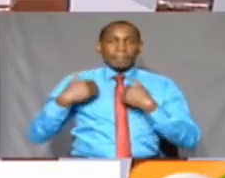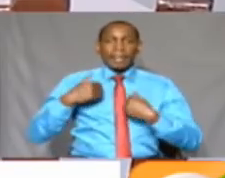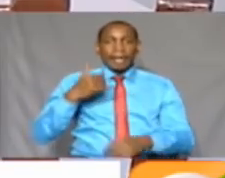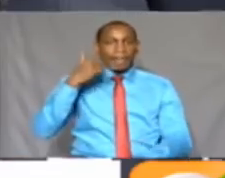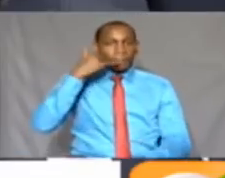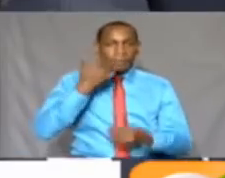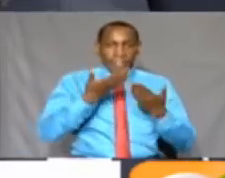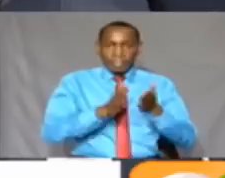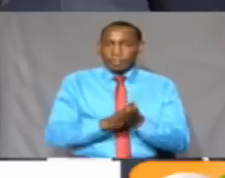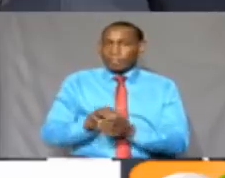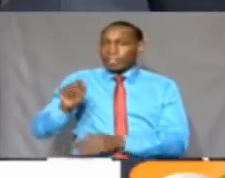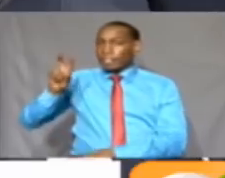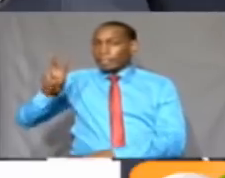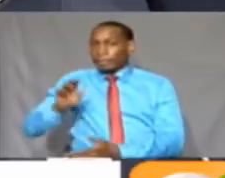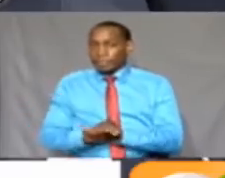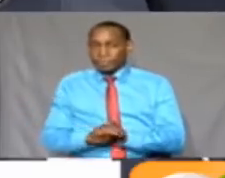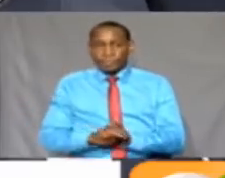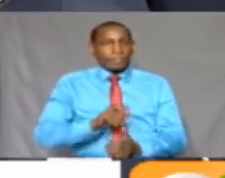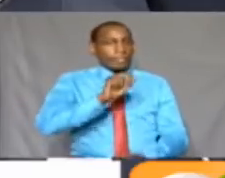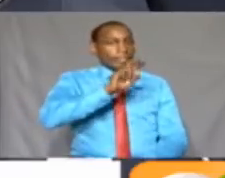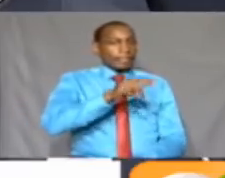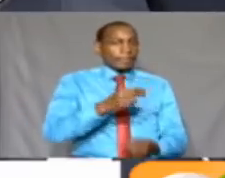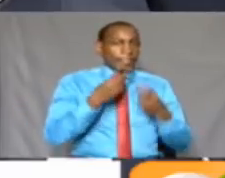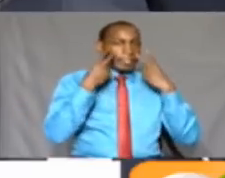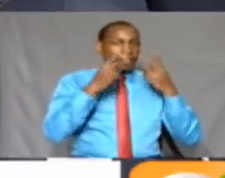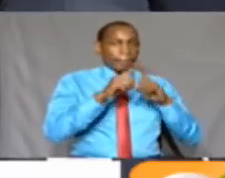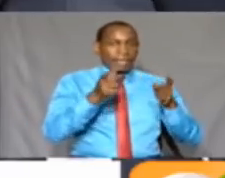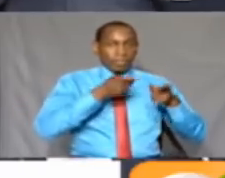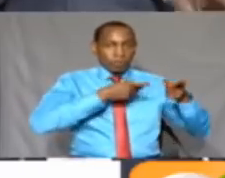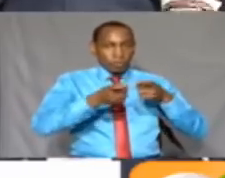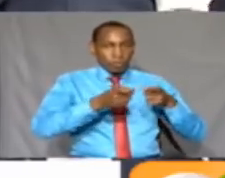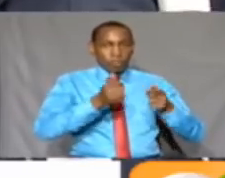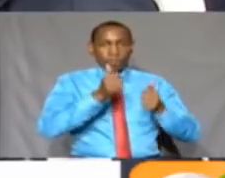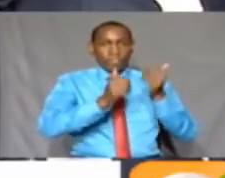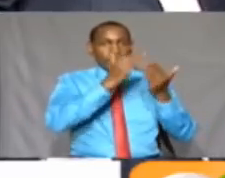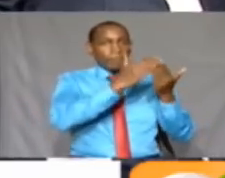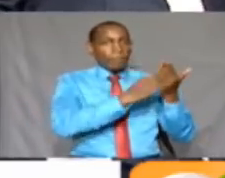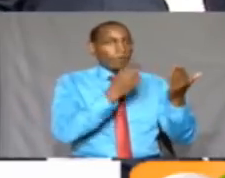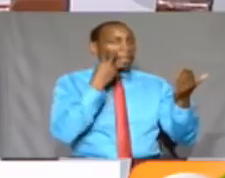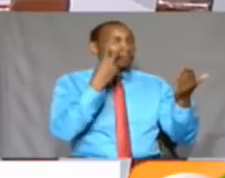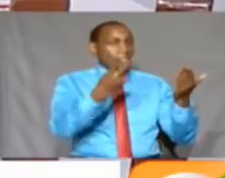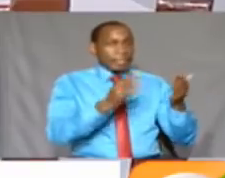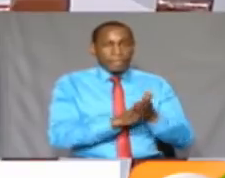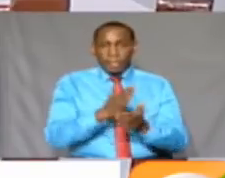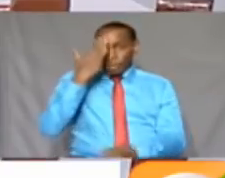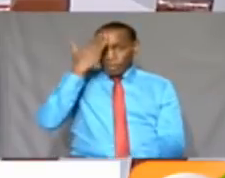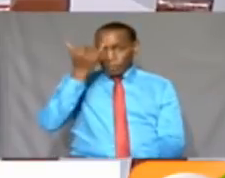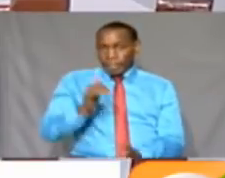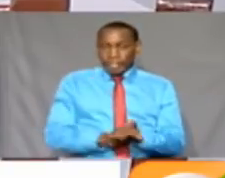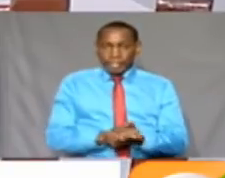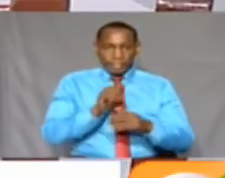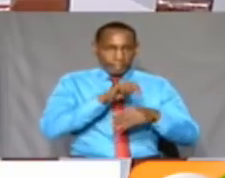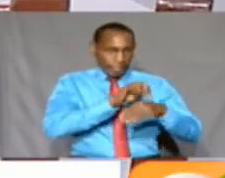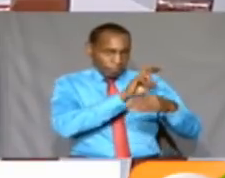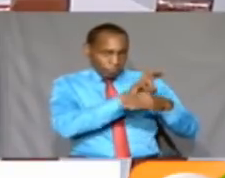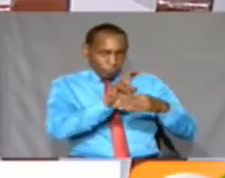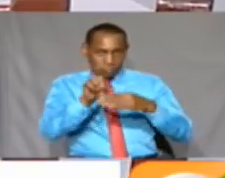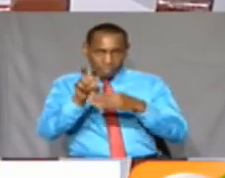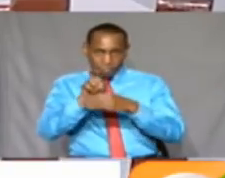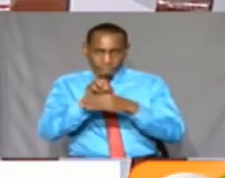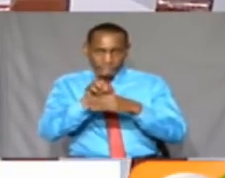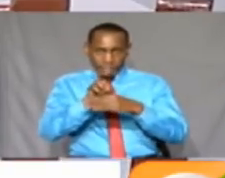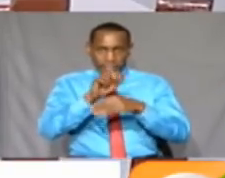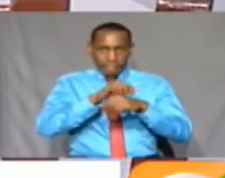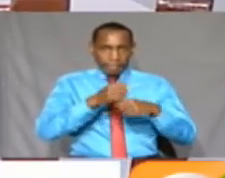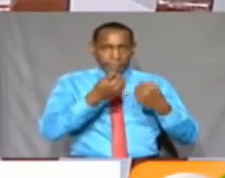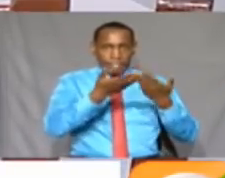point. And TV? TV they watch, but we guide what they watch. Mm-hmm. Yeah. Because sometimes when you check, especially even when